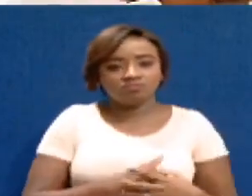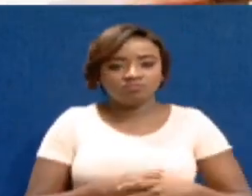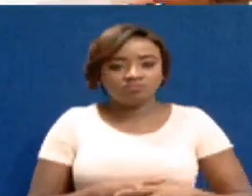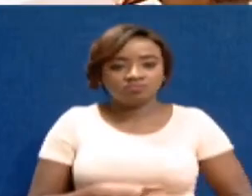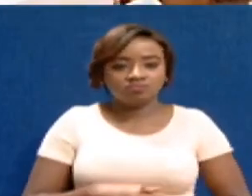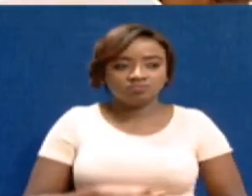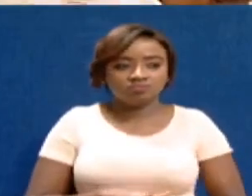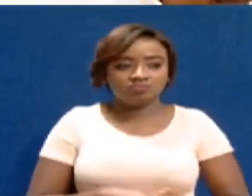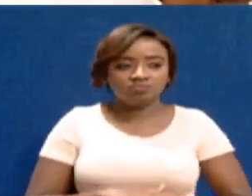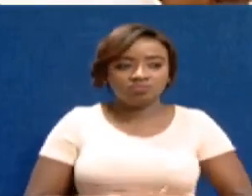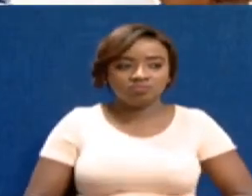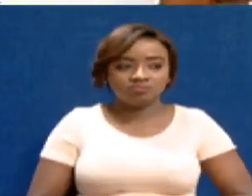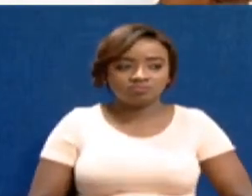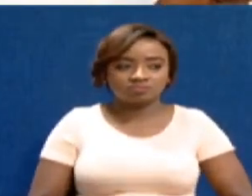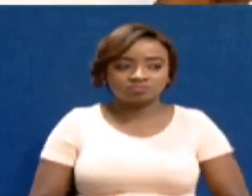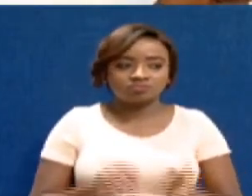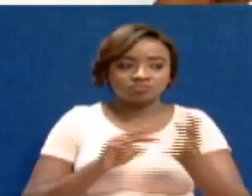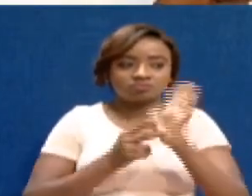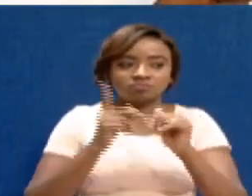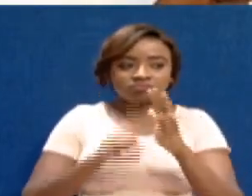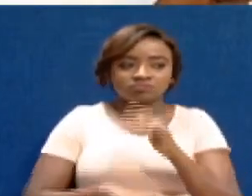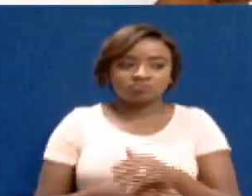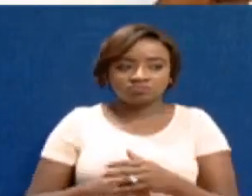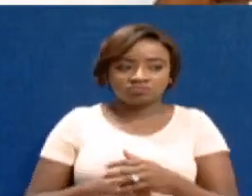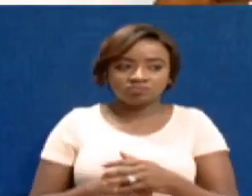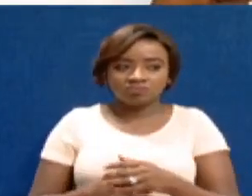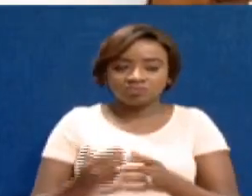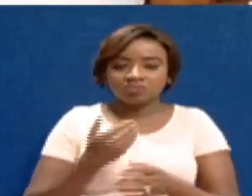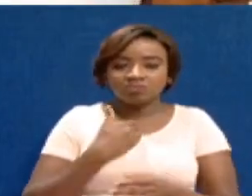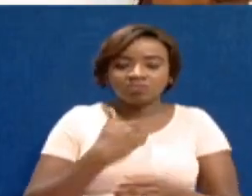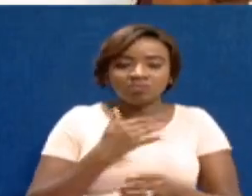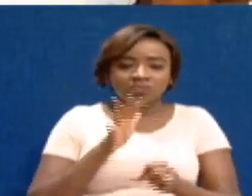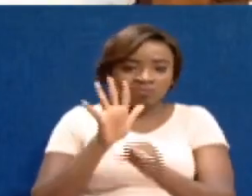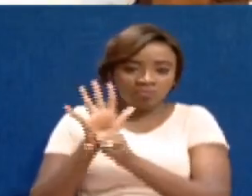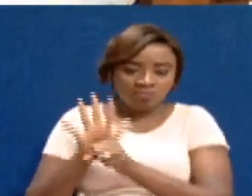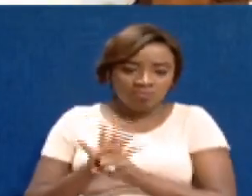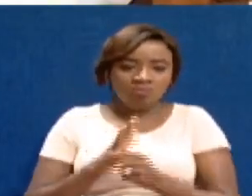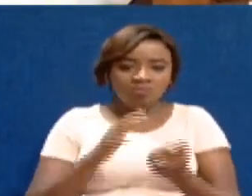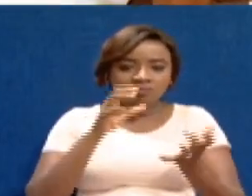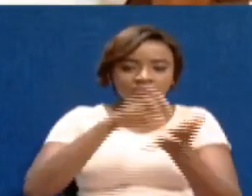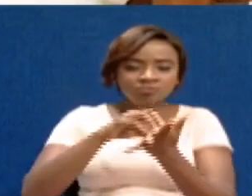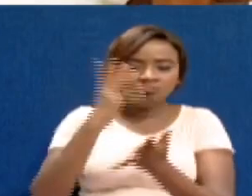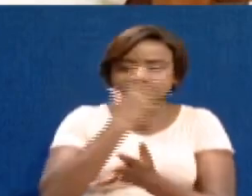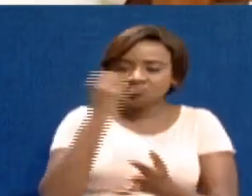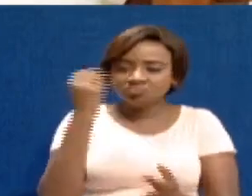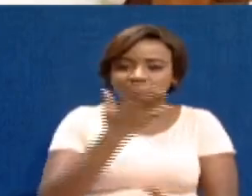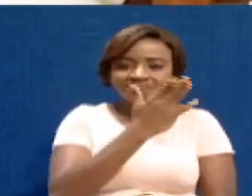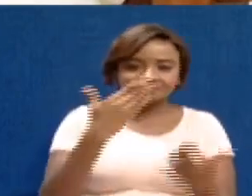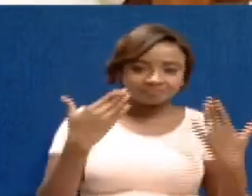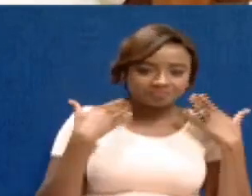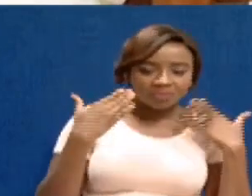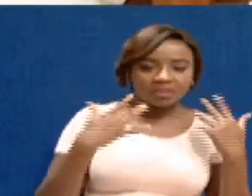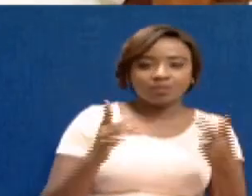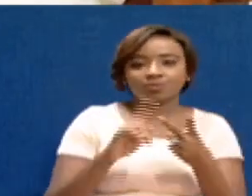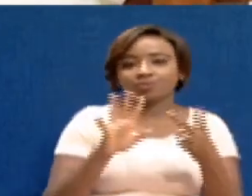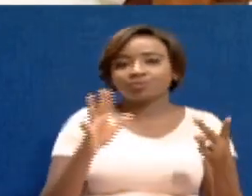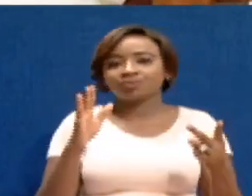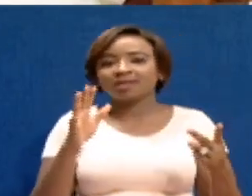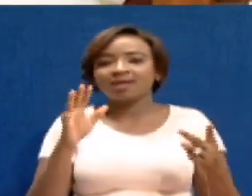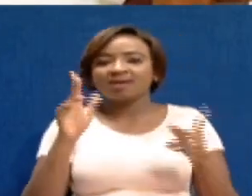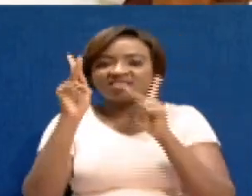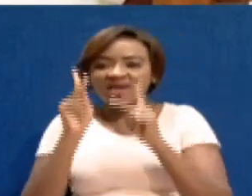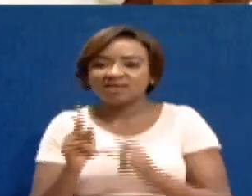the very bloody way that has happened, and history is raft with examples of that. We tested it